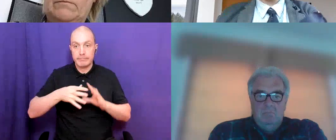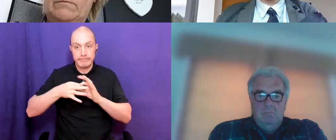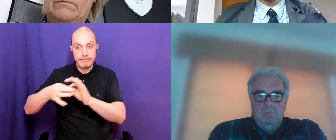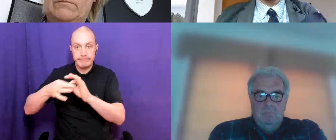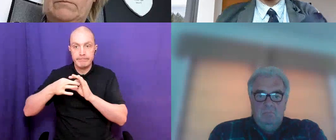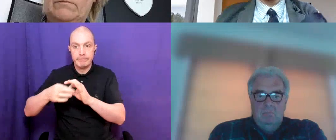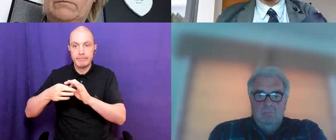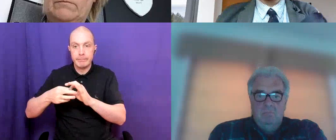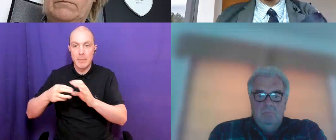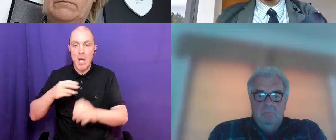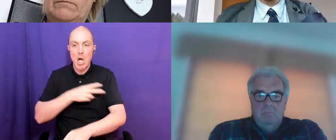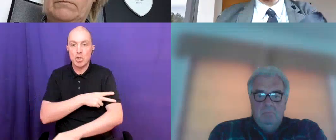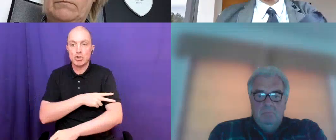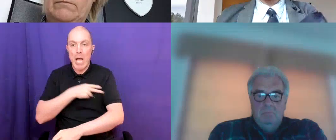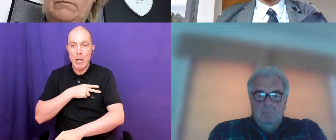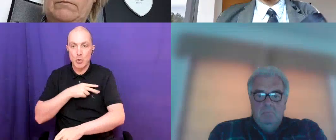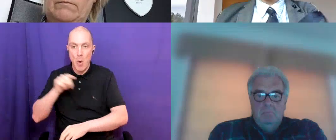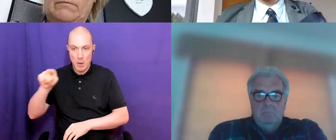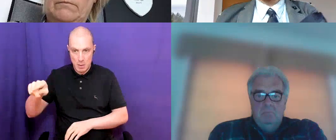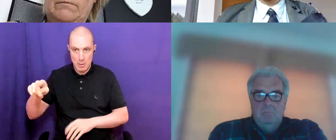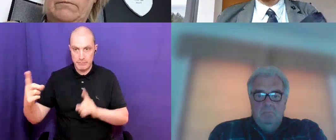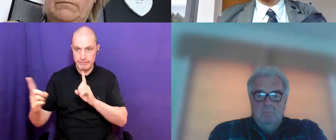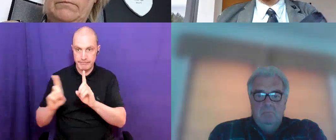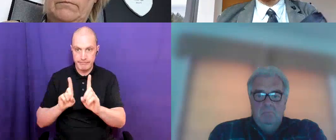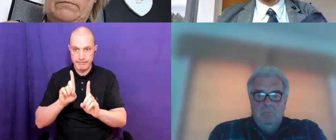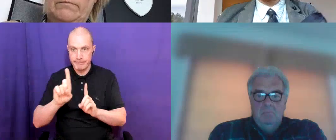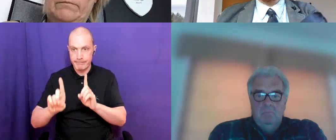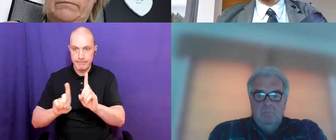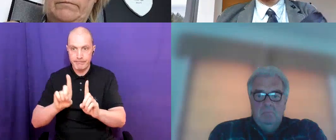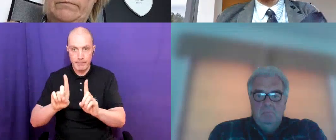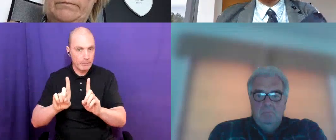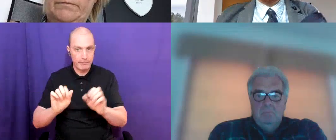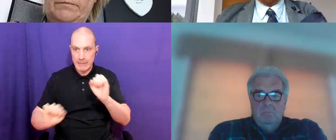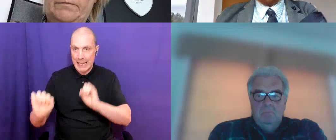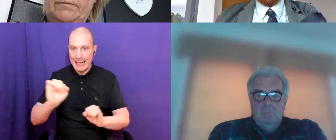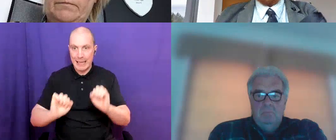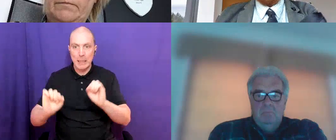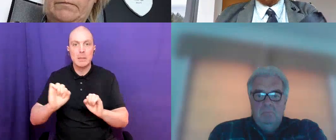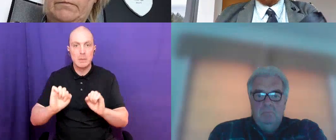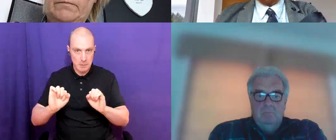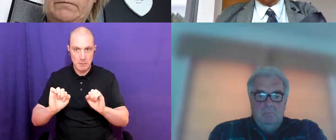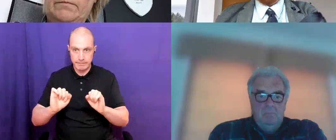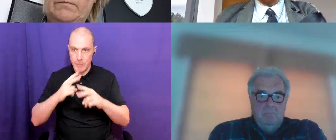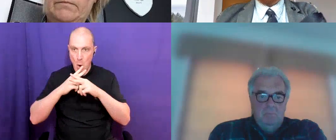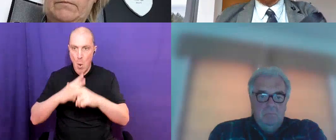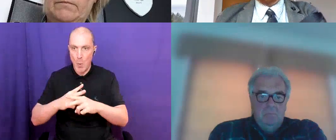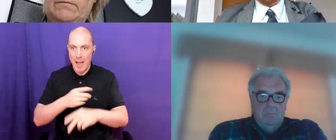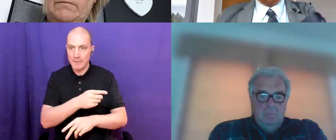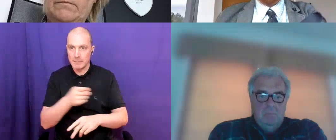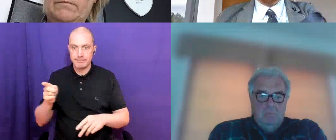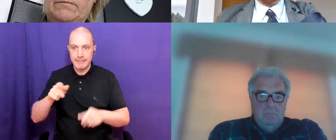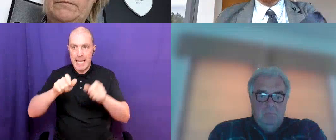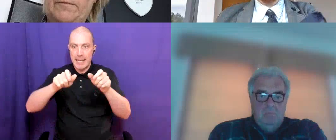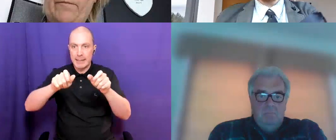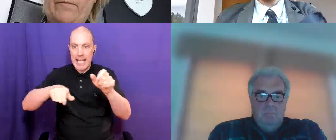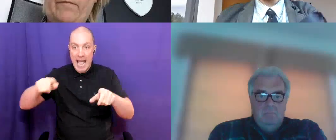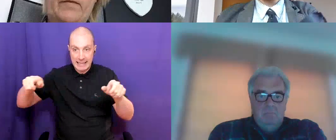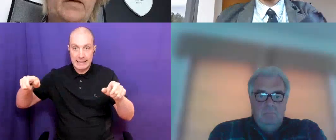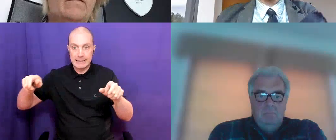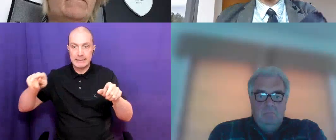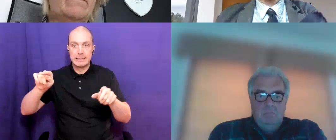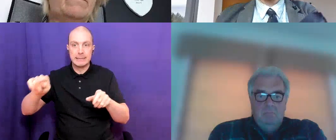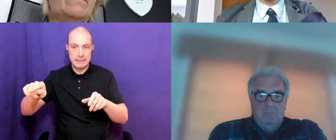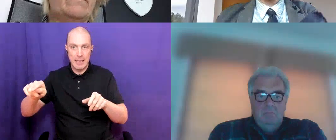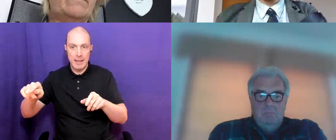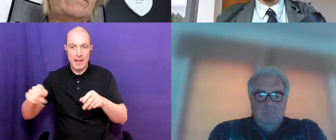safe arrangements are in place for staff, voters and candidates and agents attending the polling place. A polling station